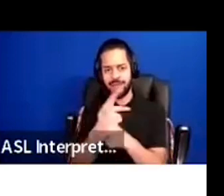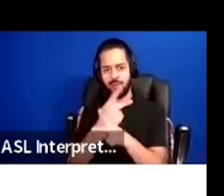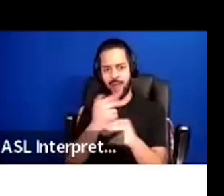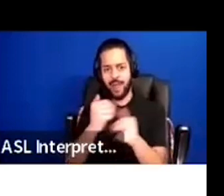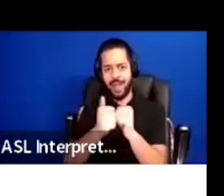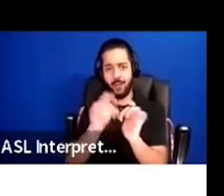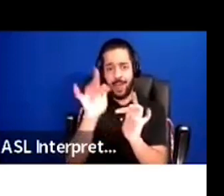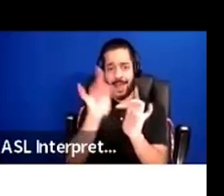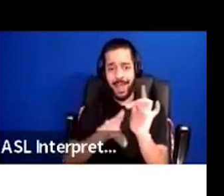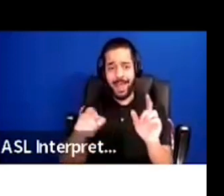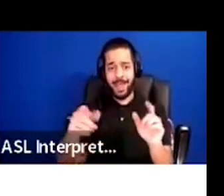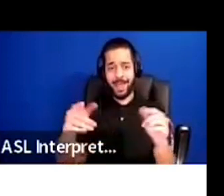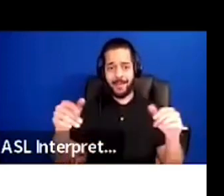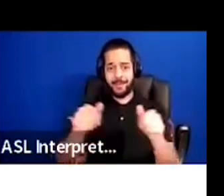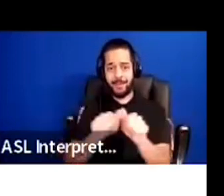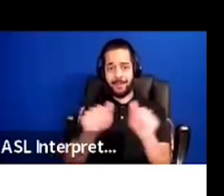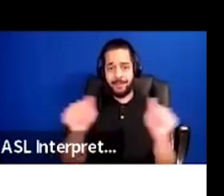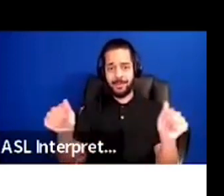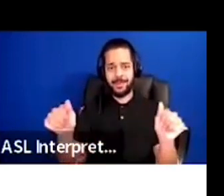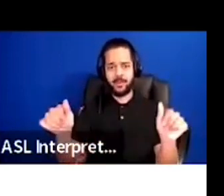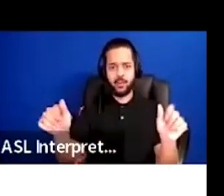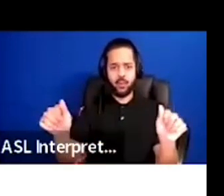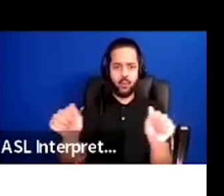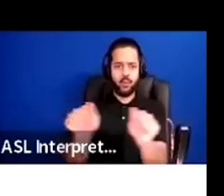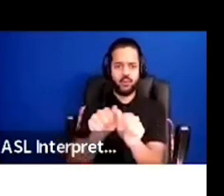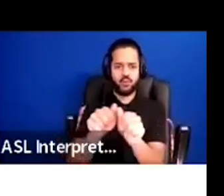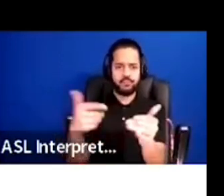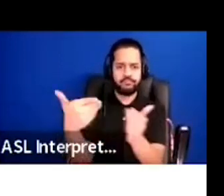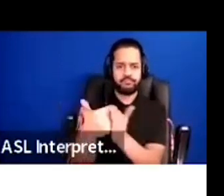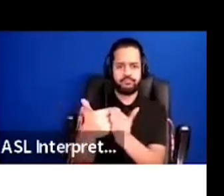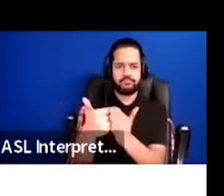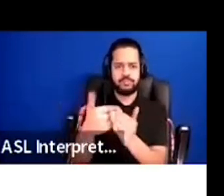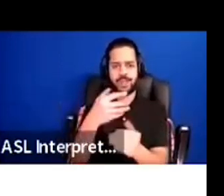that idea of using common and consistent language,